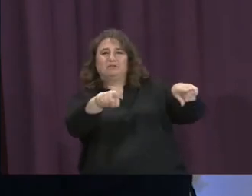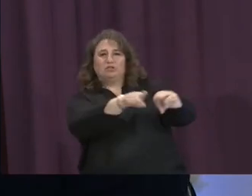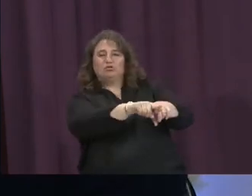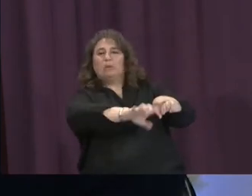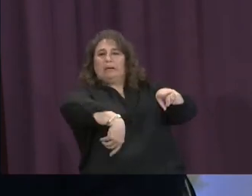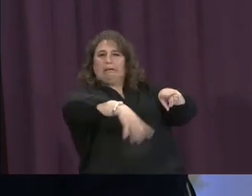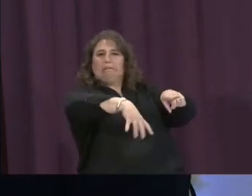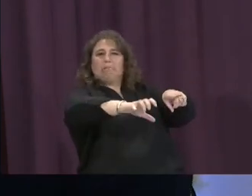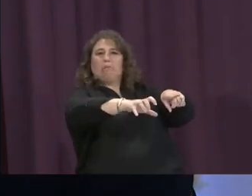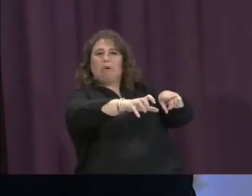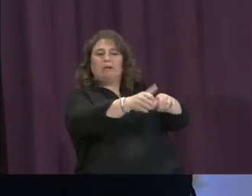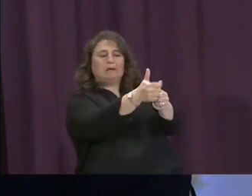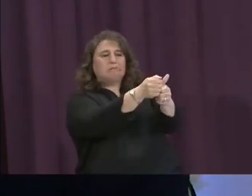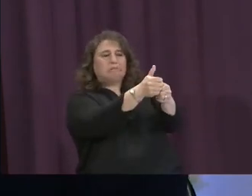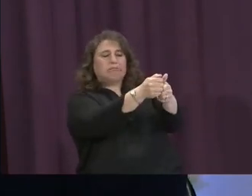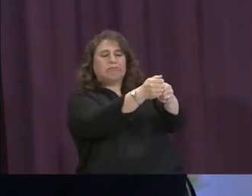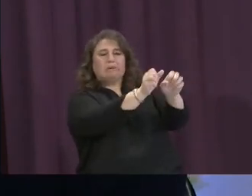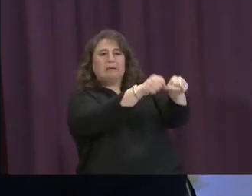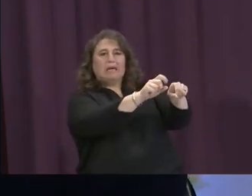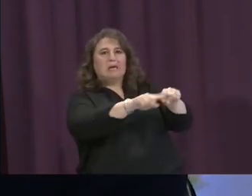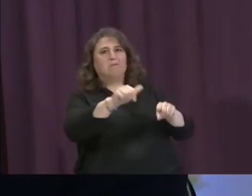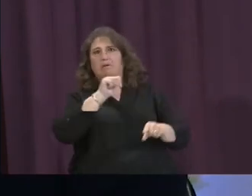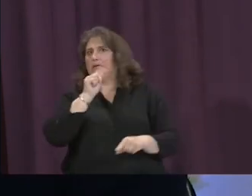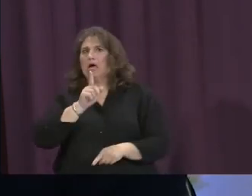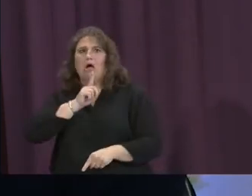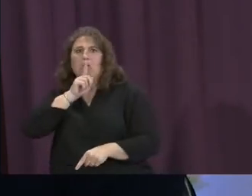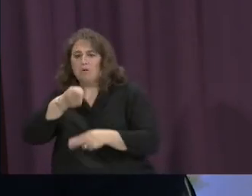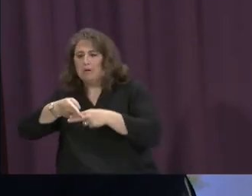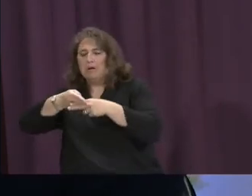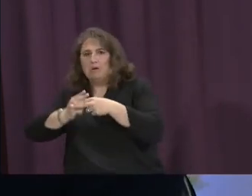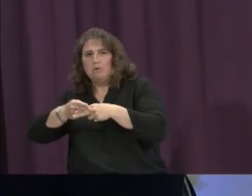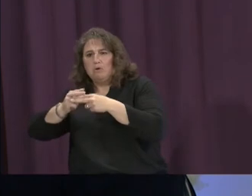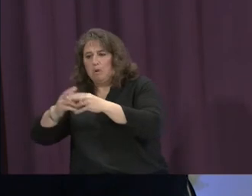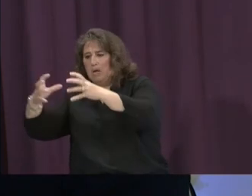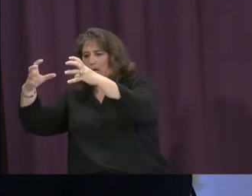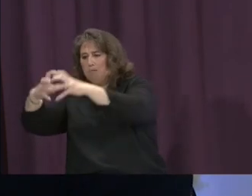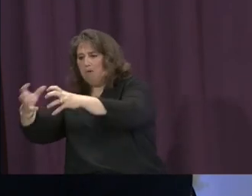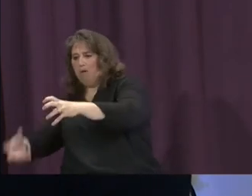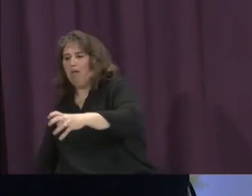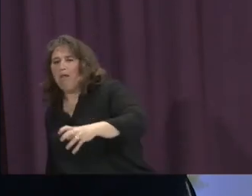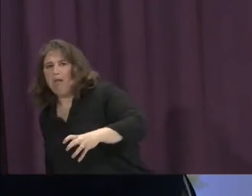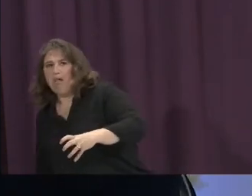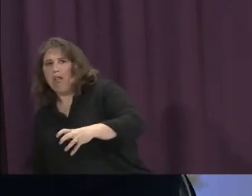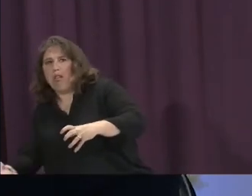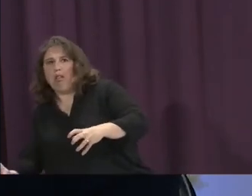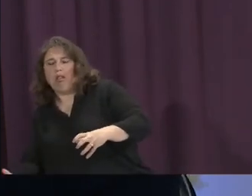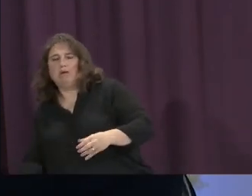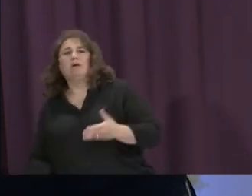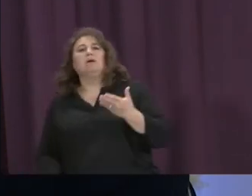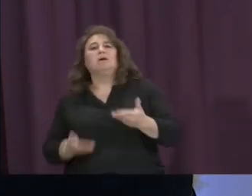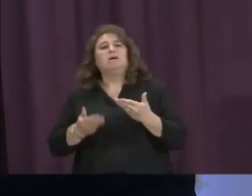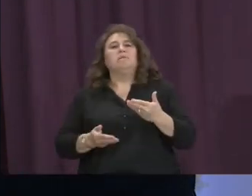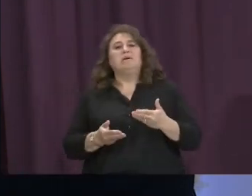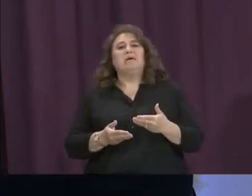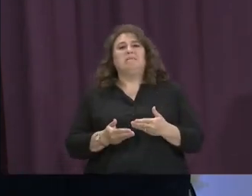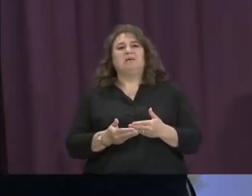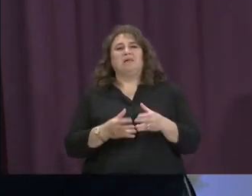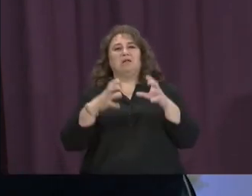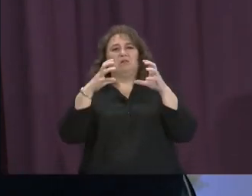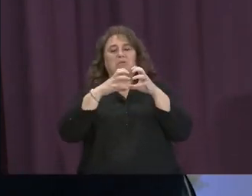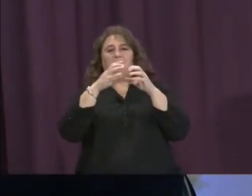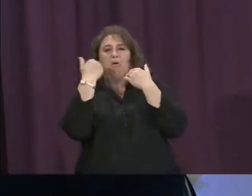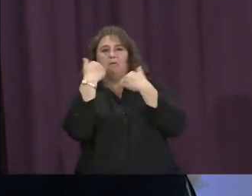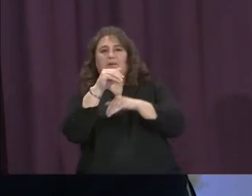Mm-hmm. Or they might challenge like her and they might say, well, you have to use a 5-pound ball instead of one of the